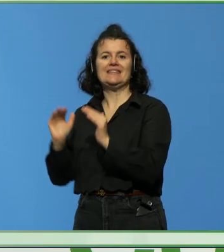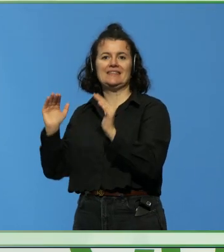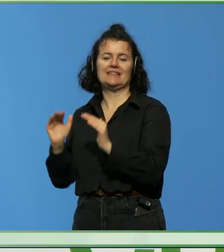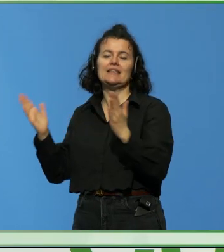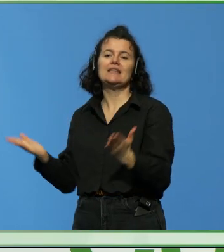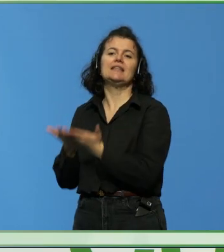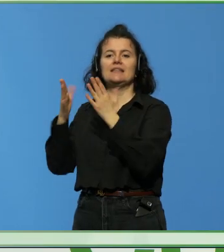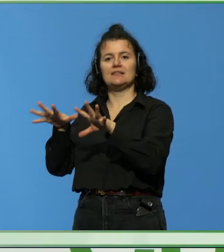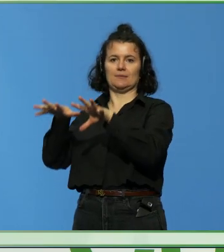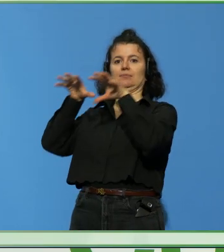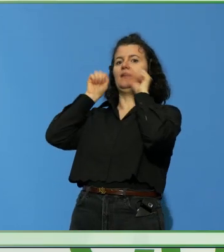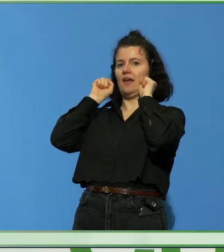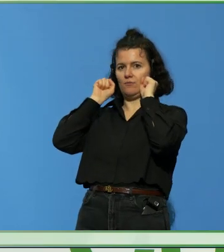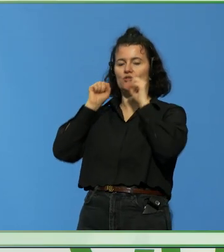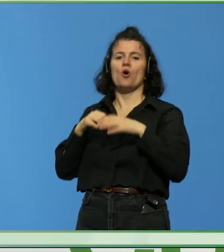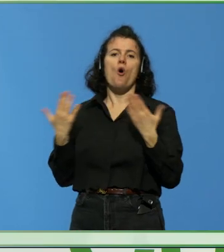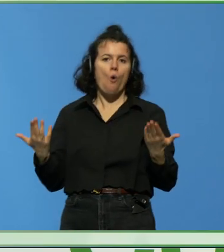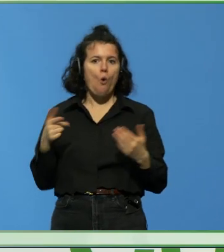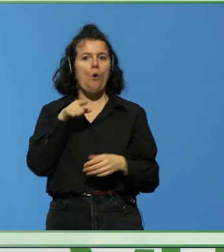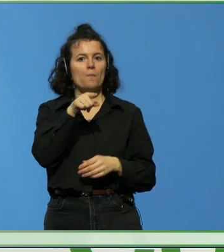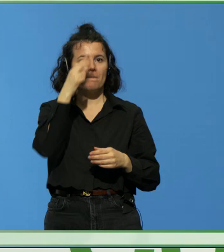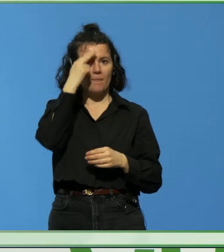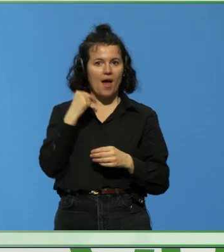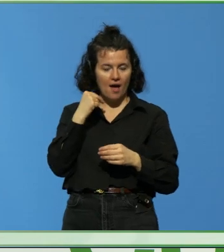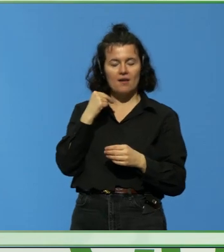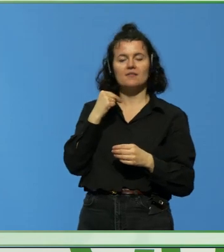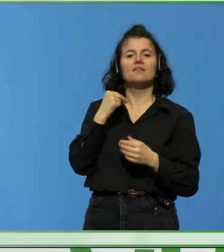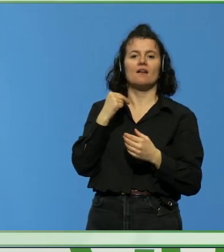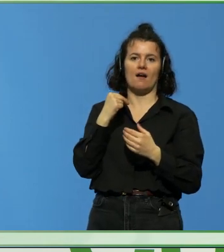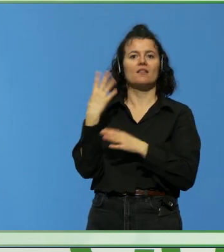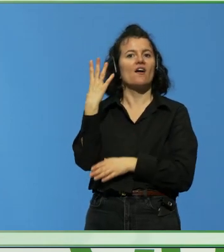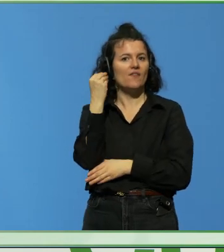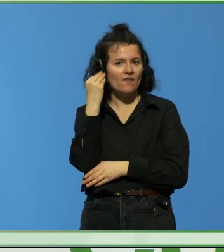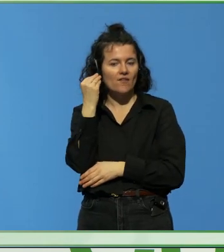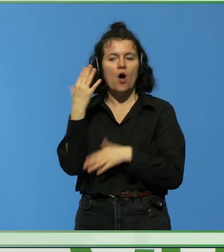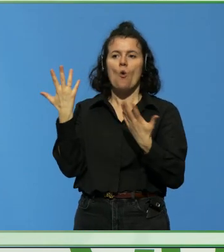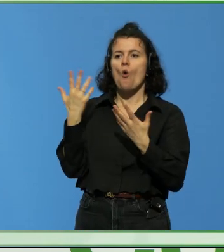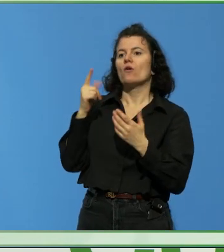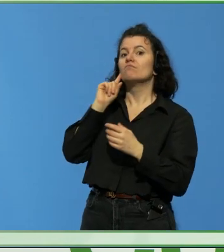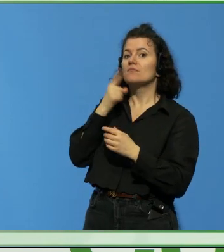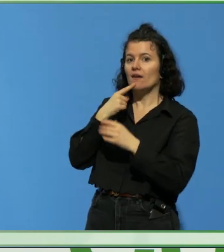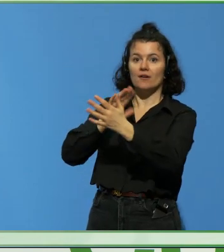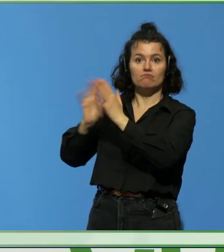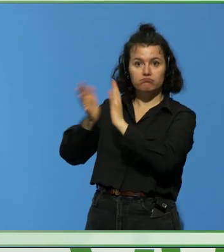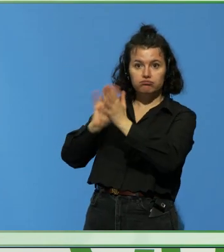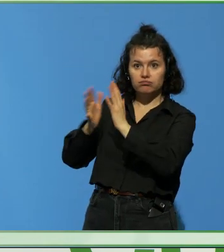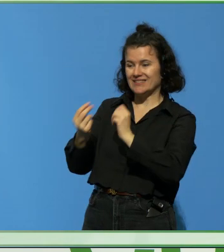blind people, the speech to text, and also for intellectual disabilities in a very easy,